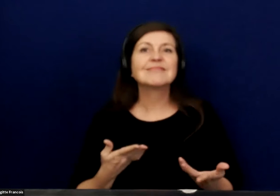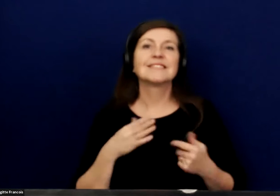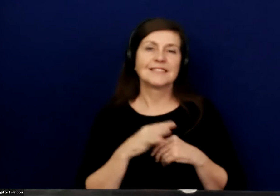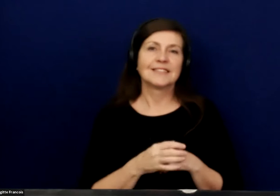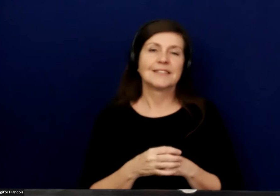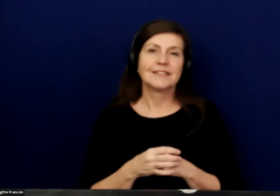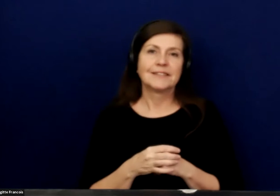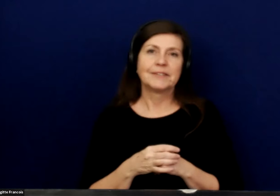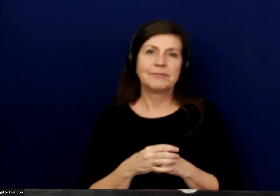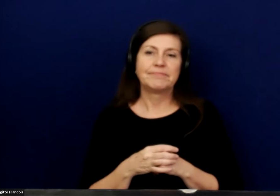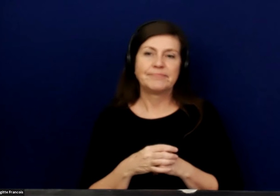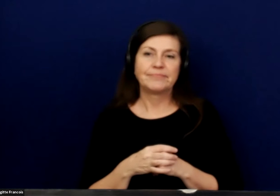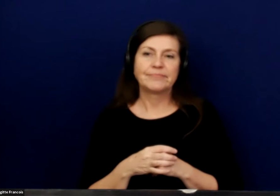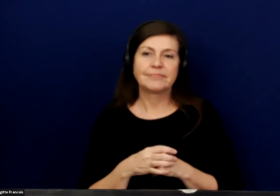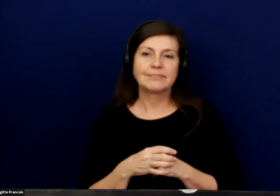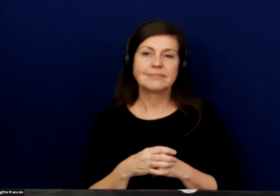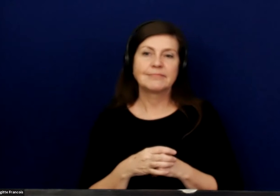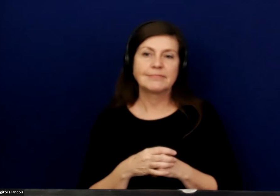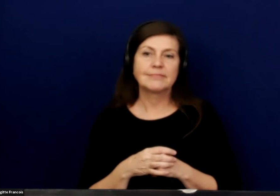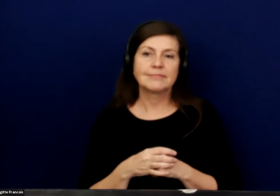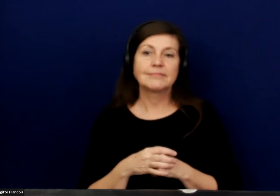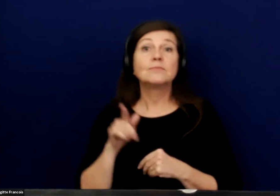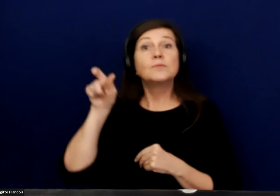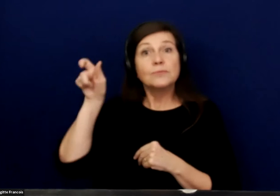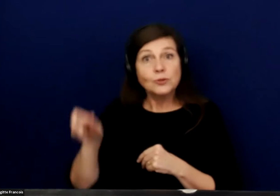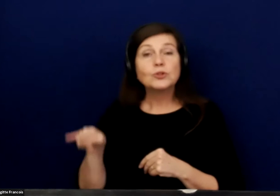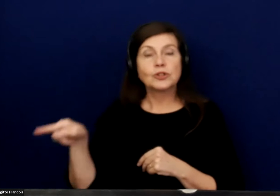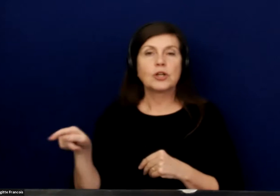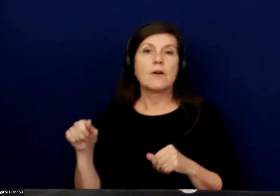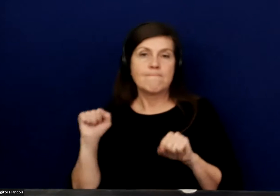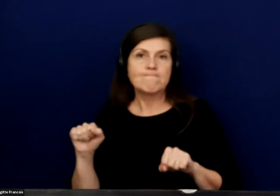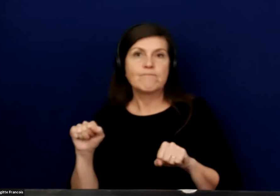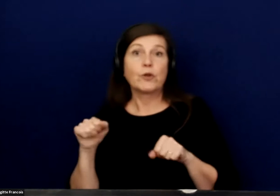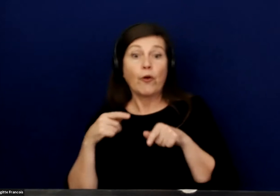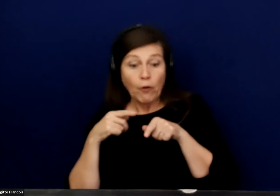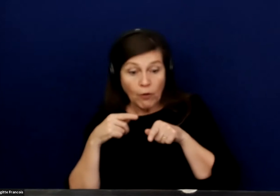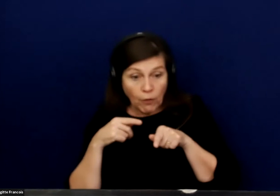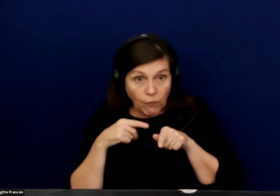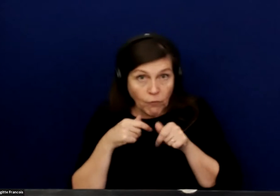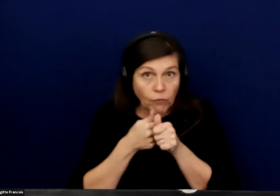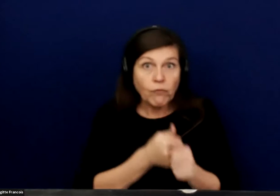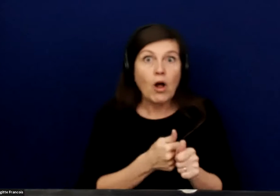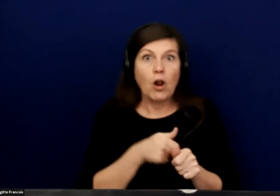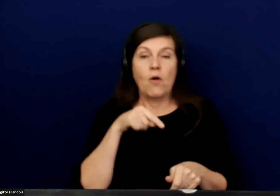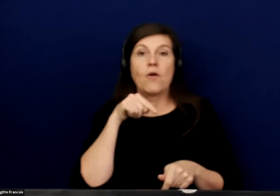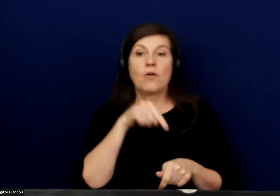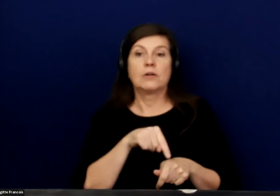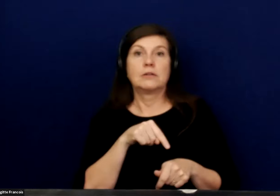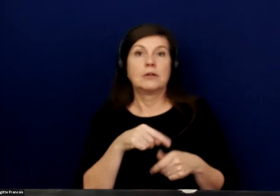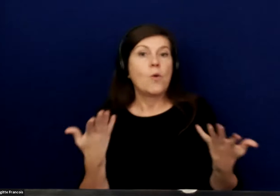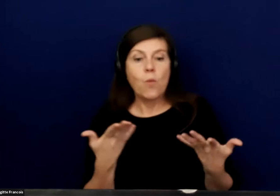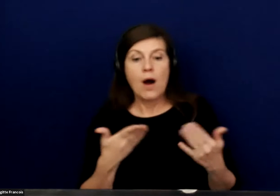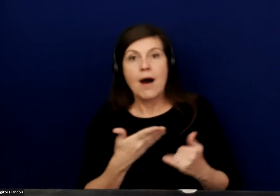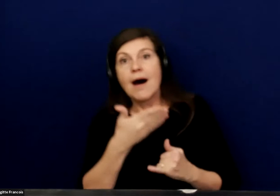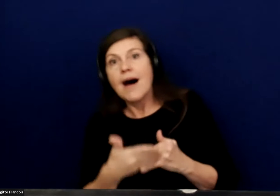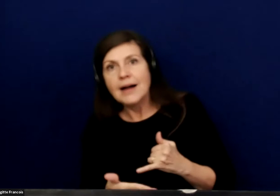also, it's key that the users follow the project so they can check that the quality, what the end result is